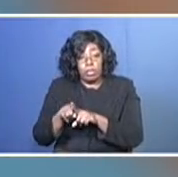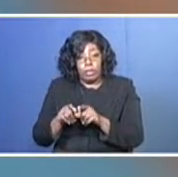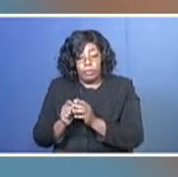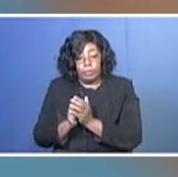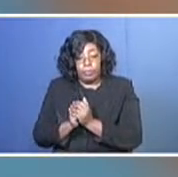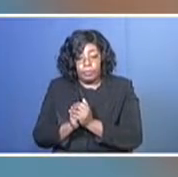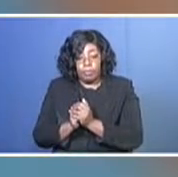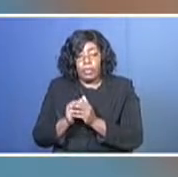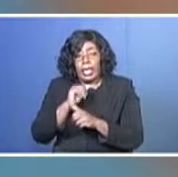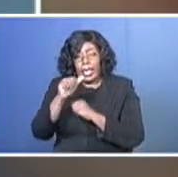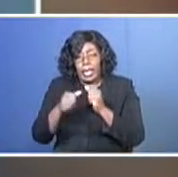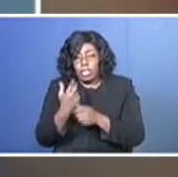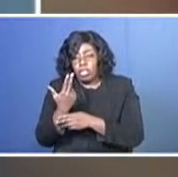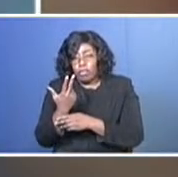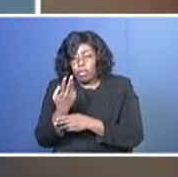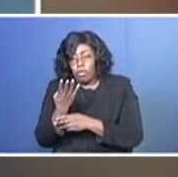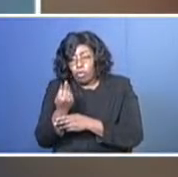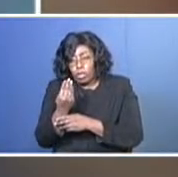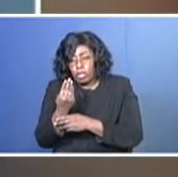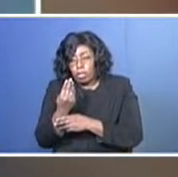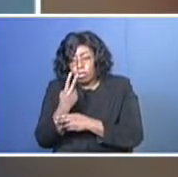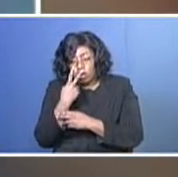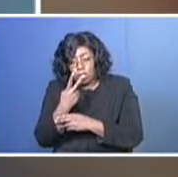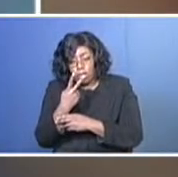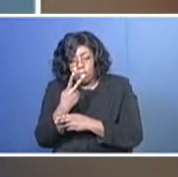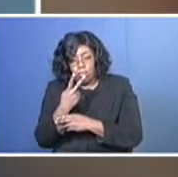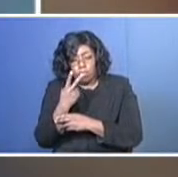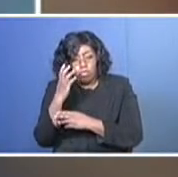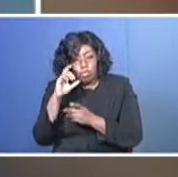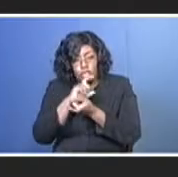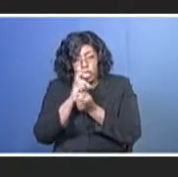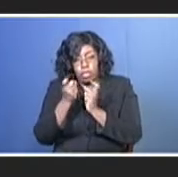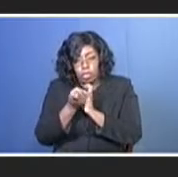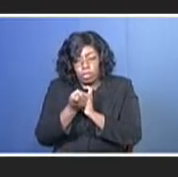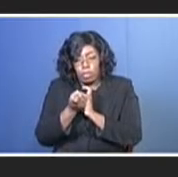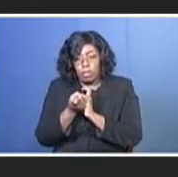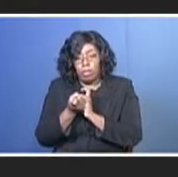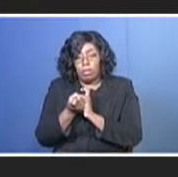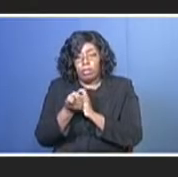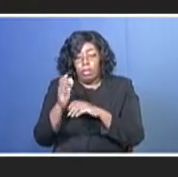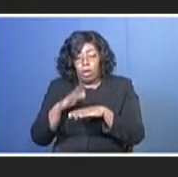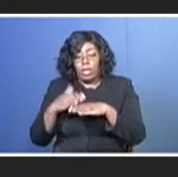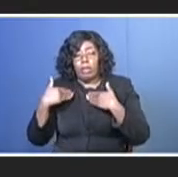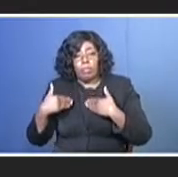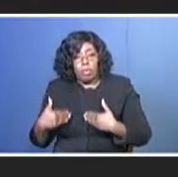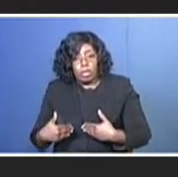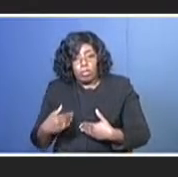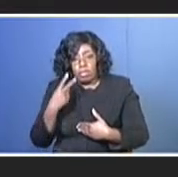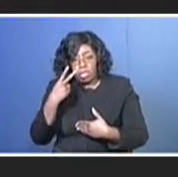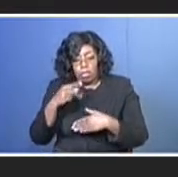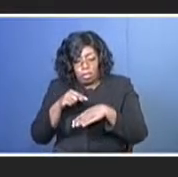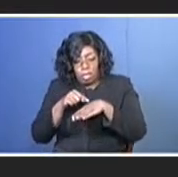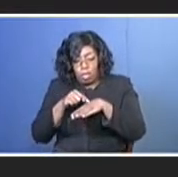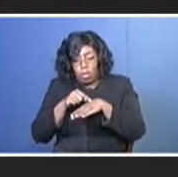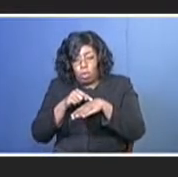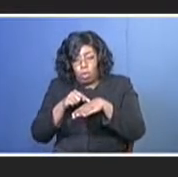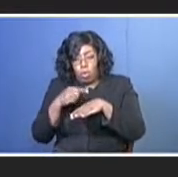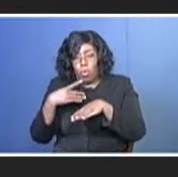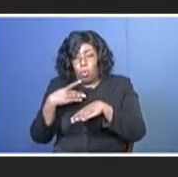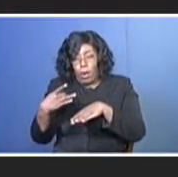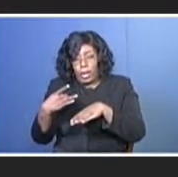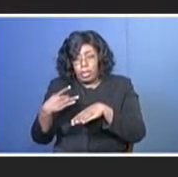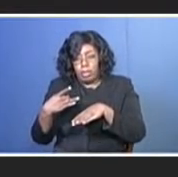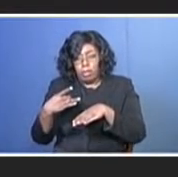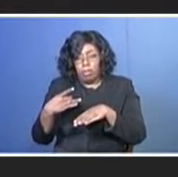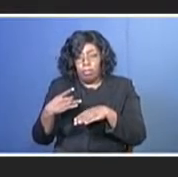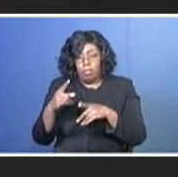14, she recognized something was different. I began noticing a little white patch would come here, then it would go,